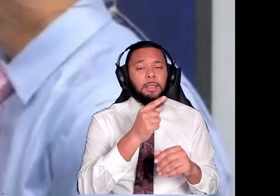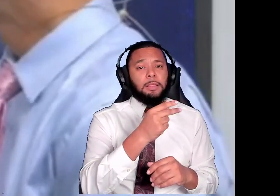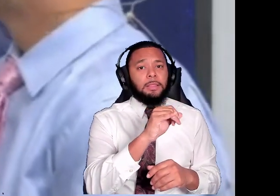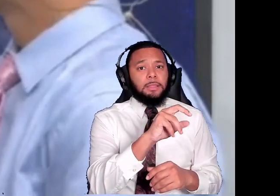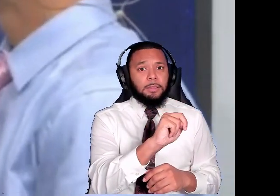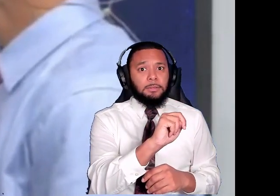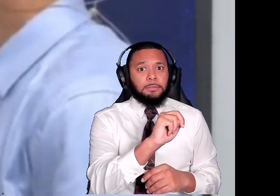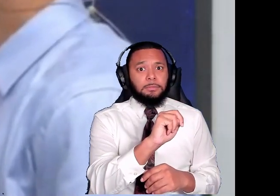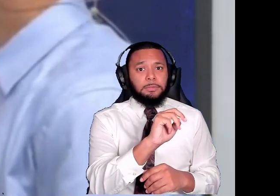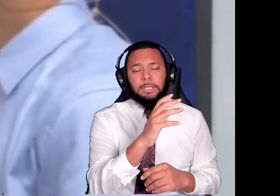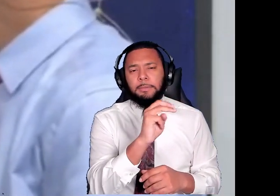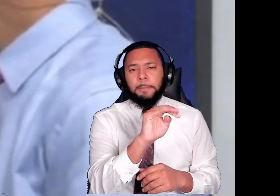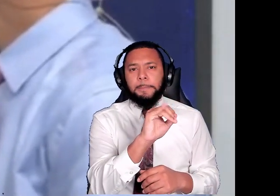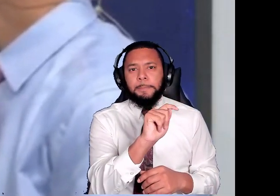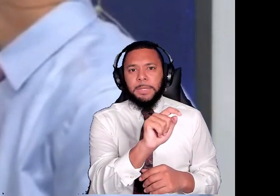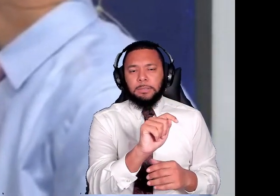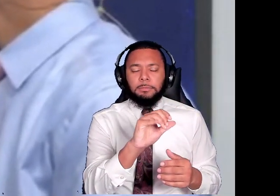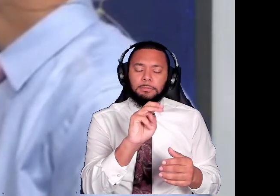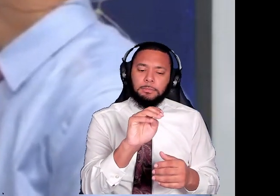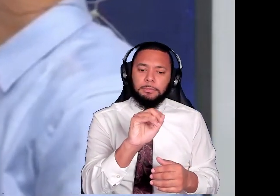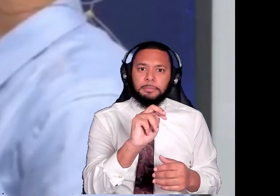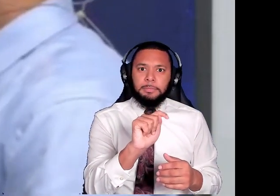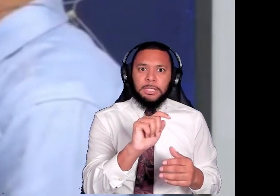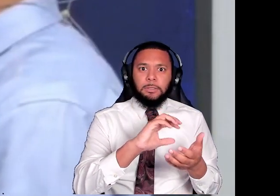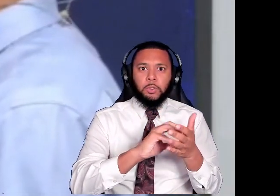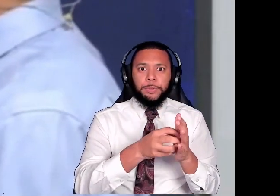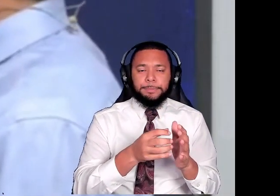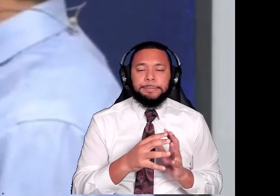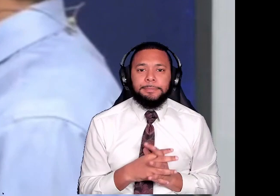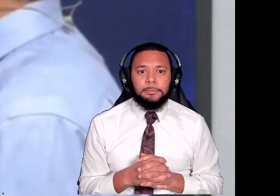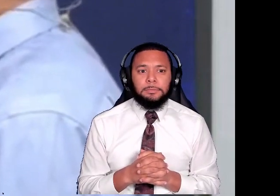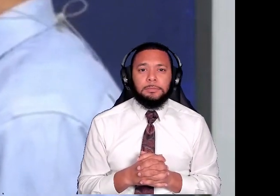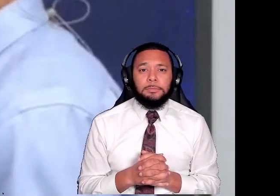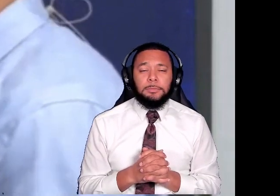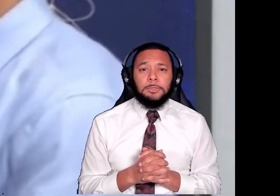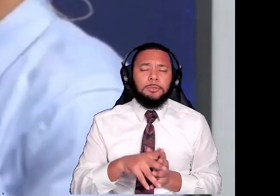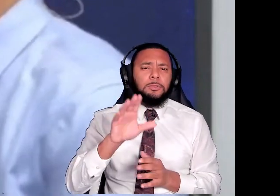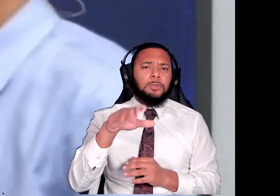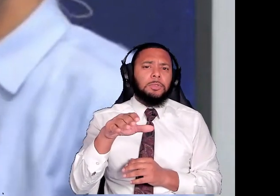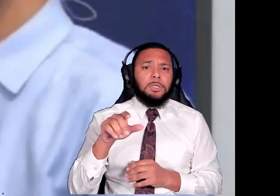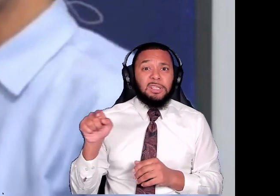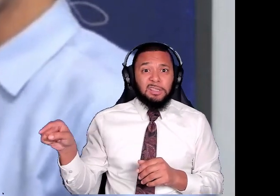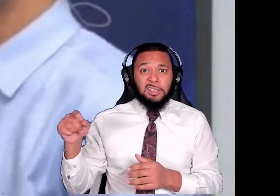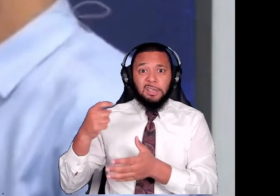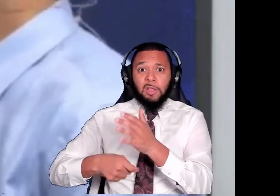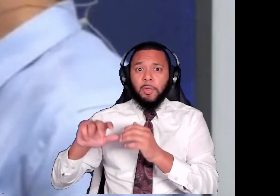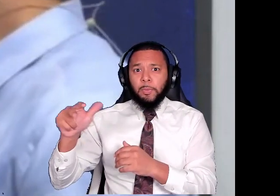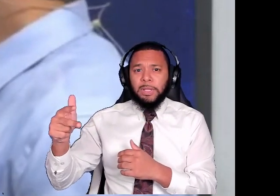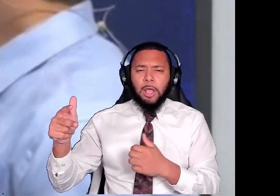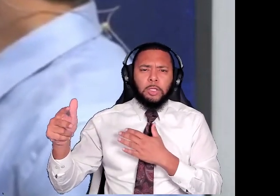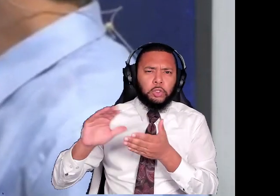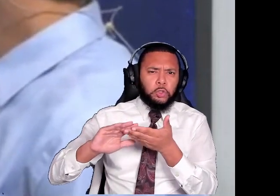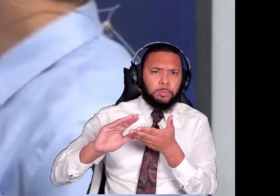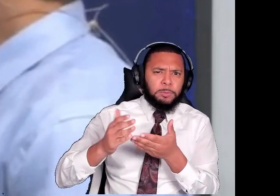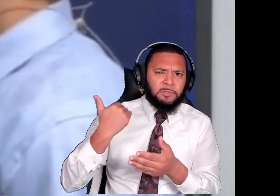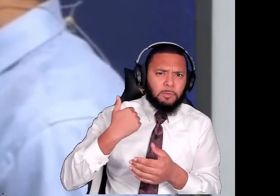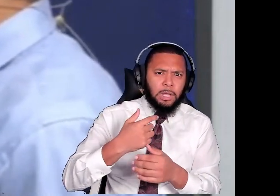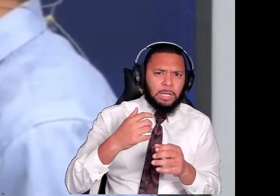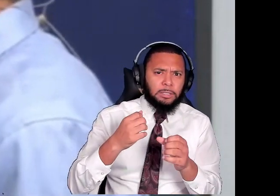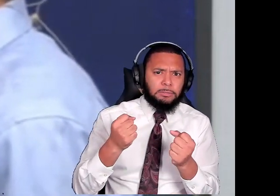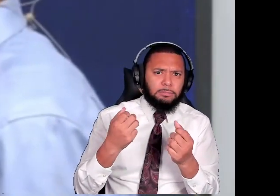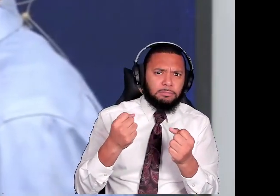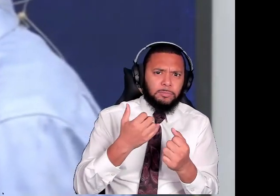So let's think about this. Well, Caramel Delights cost $3. Thin